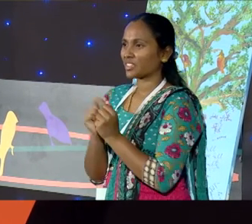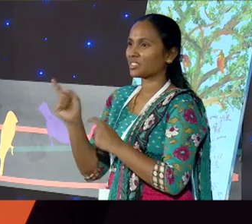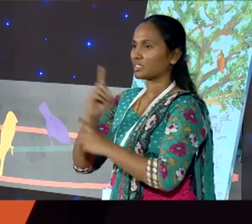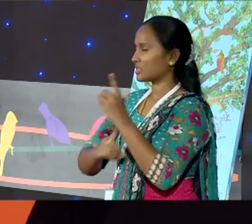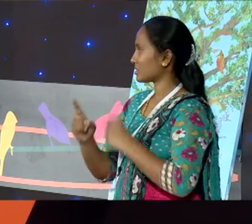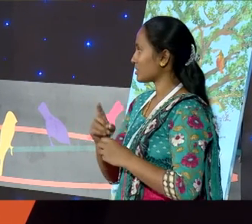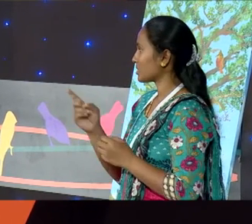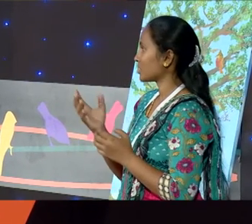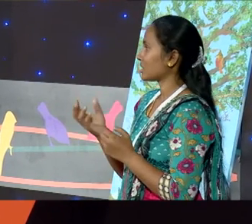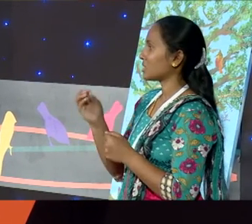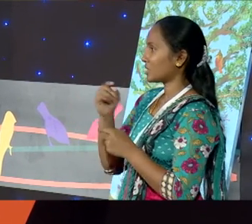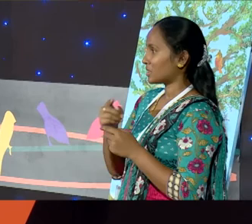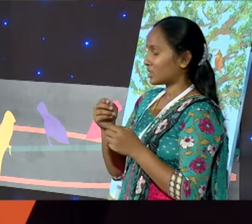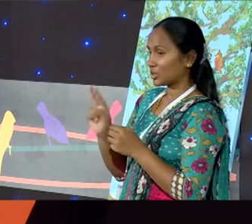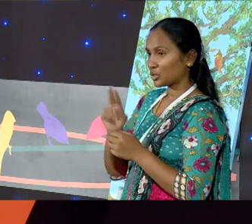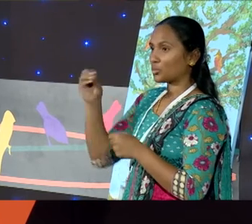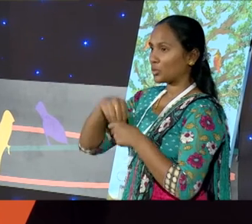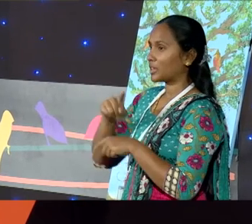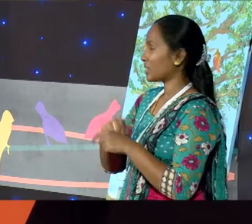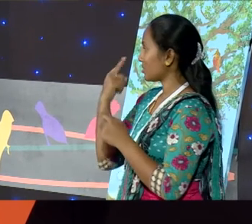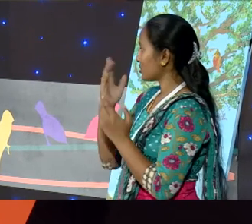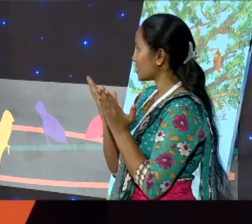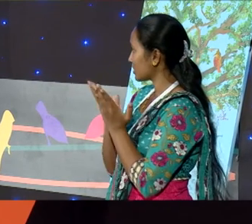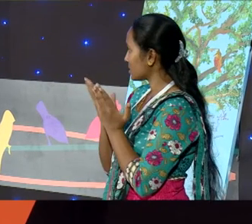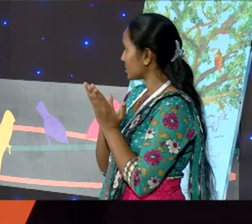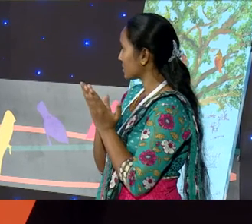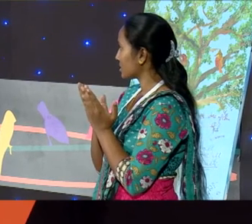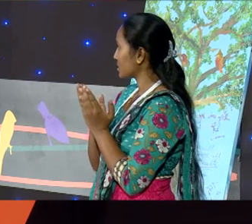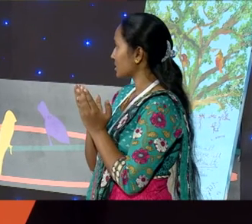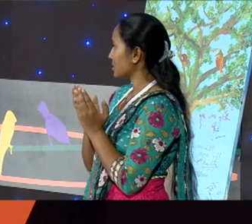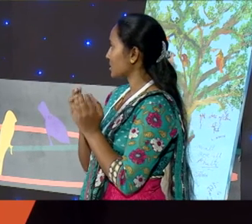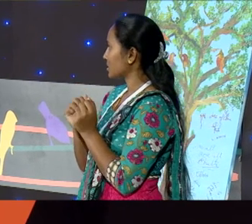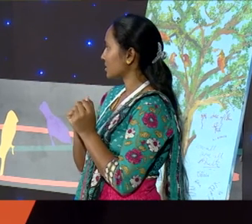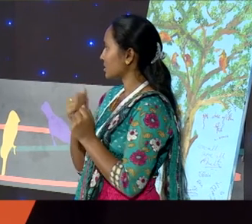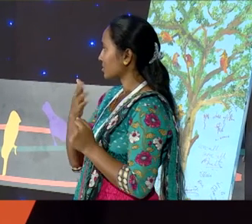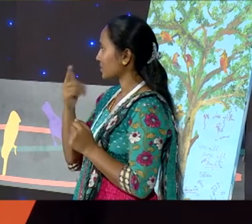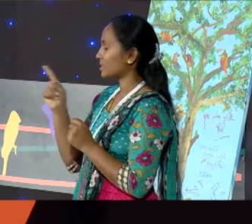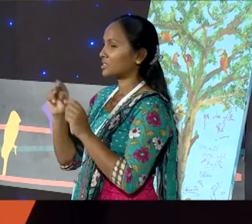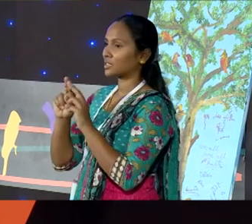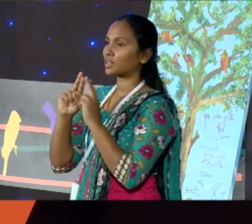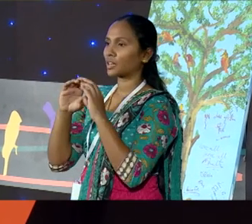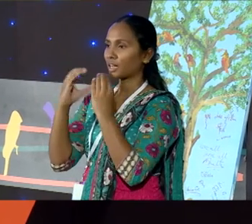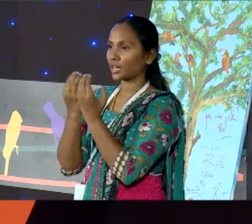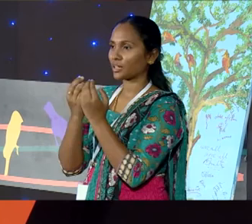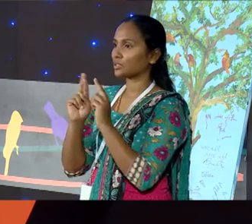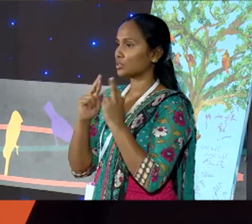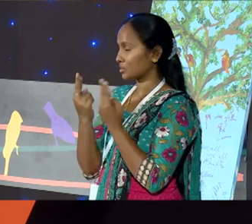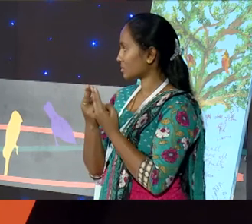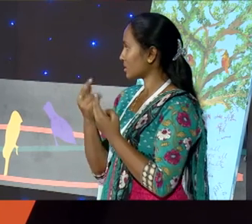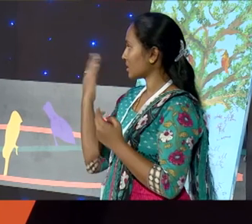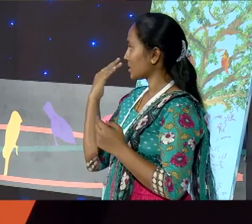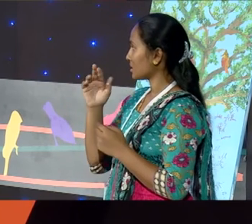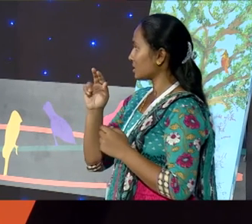to spend that time studying, and because I felt that that's something in which I can do better than most of my classmates. In class 10th, I was proud when I